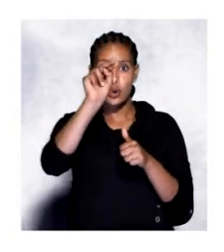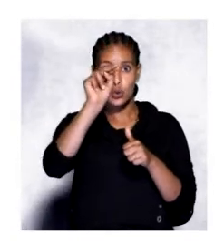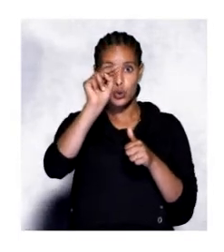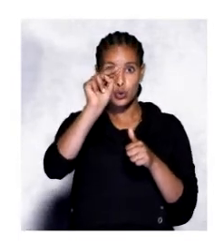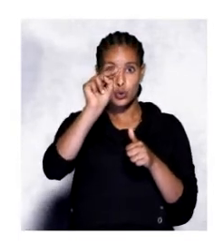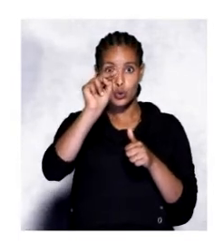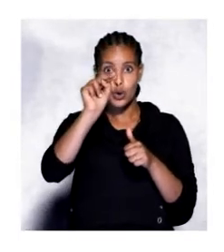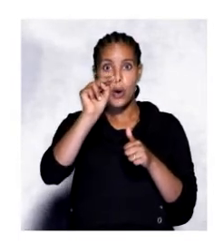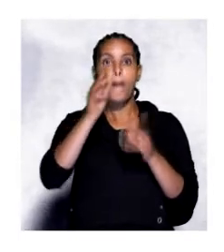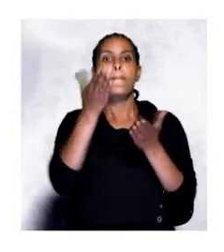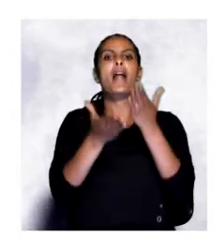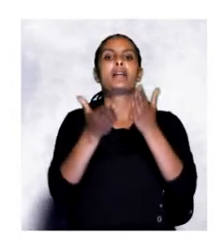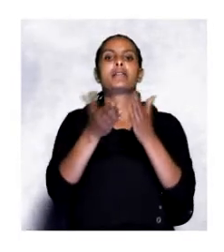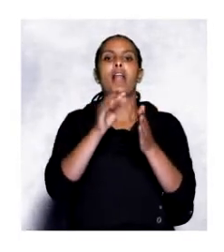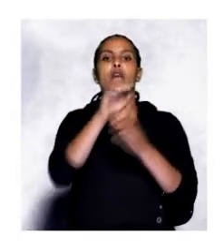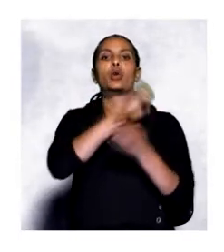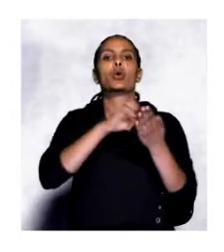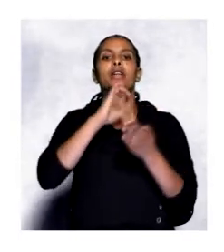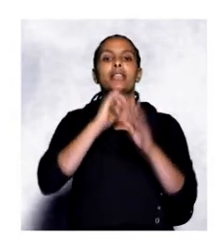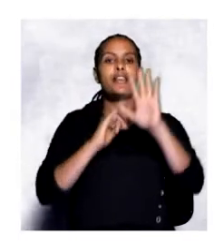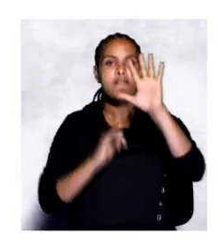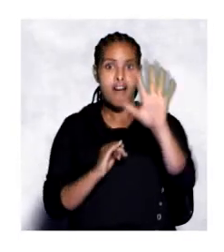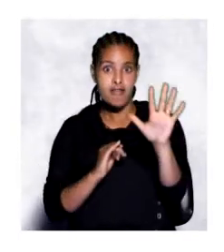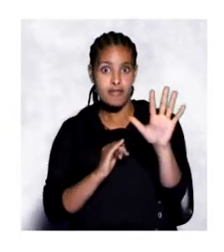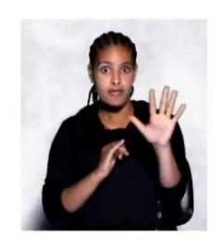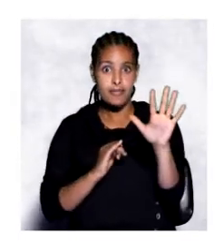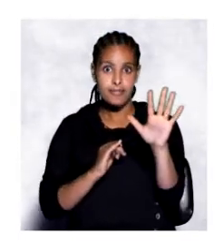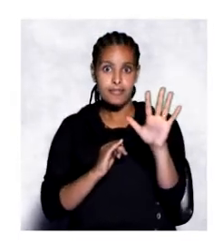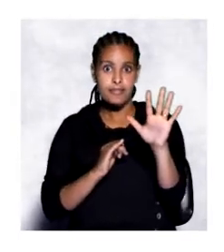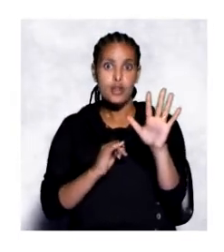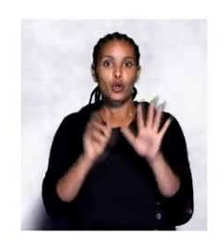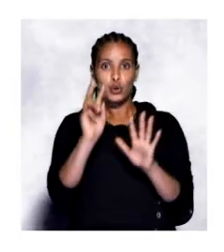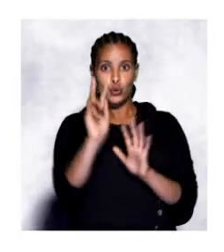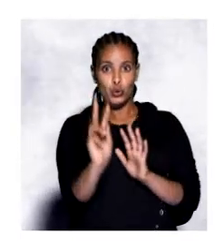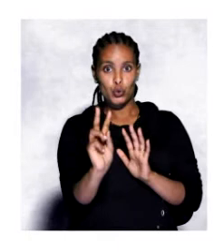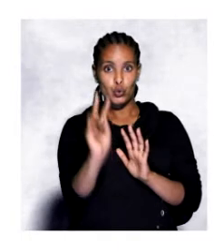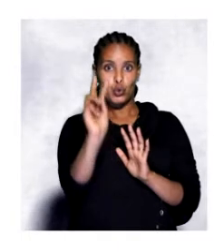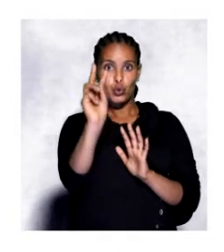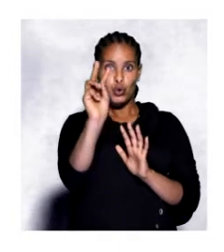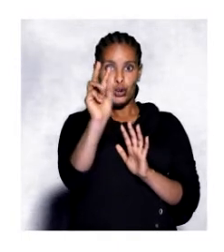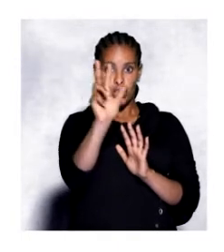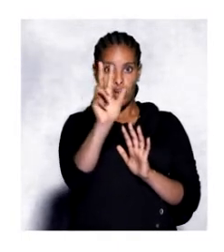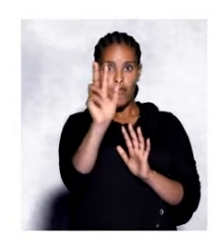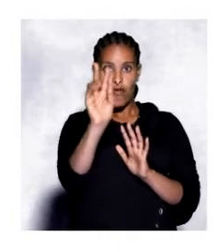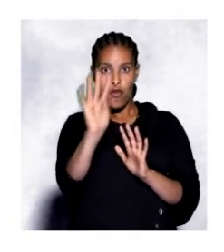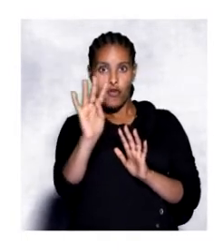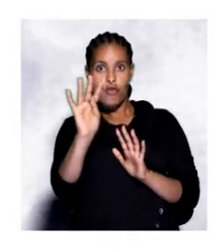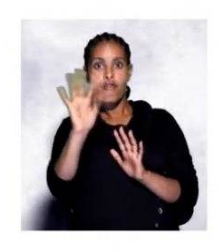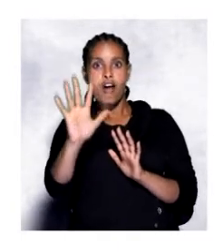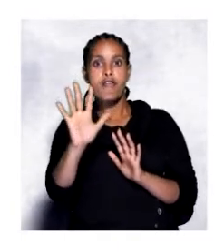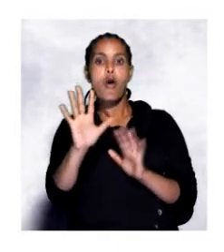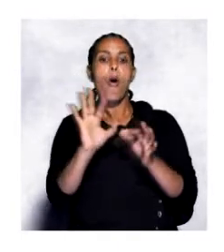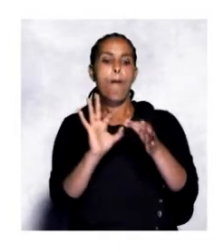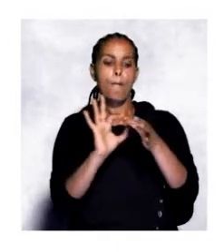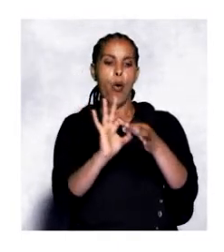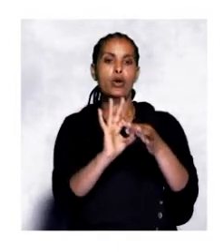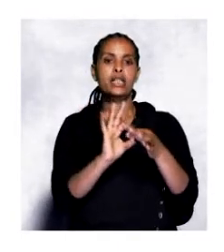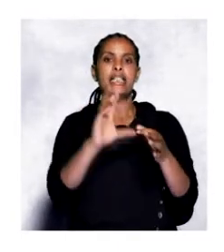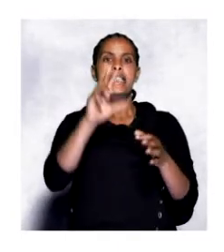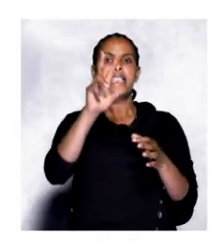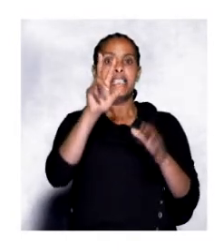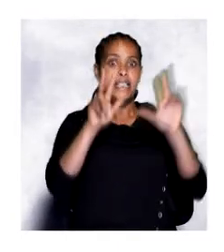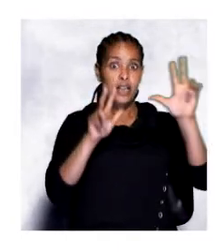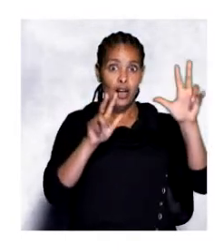Nitrogen's valence electron is 5, 5. Tium, 3, 4, 5. Bonded with 3 chlorine